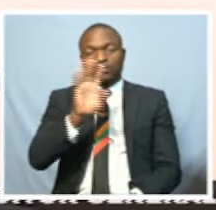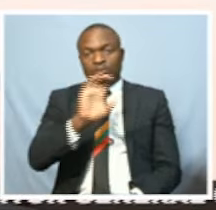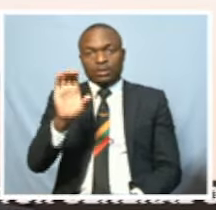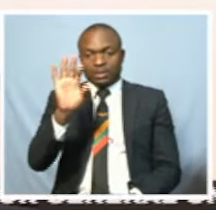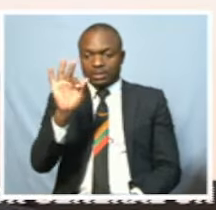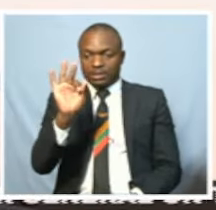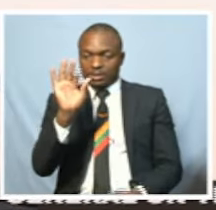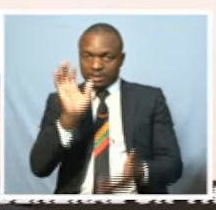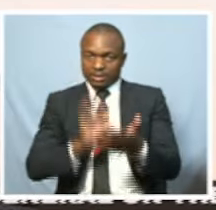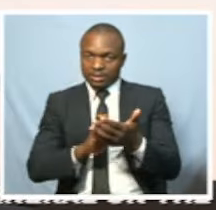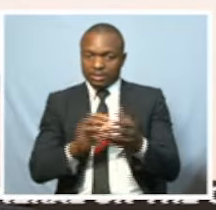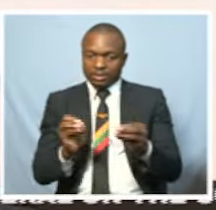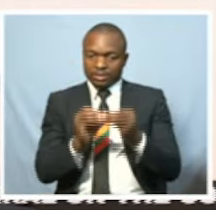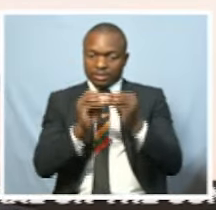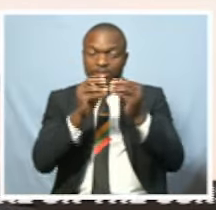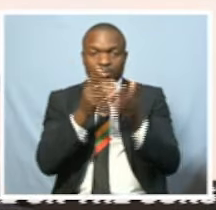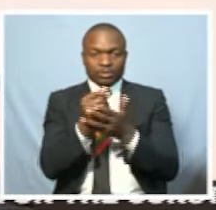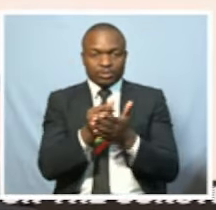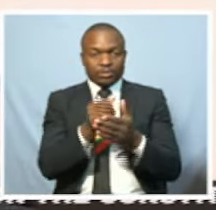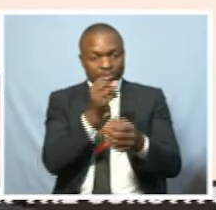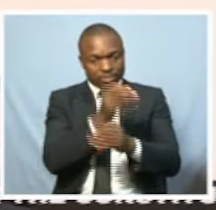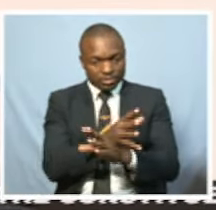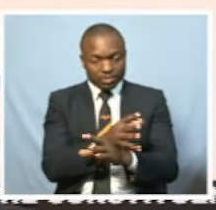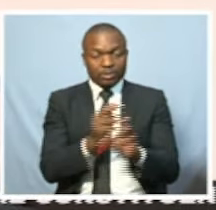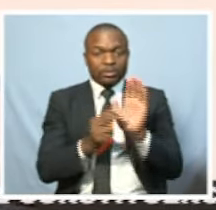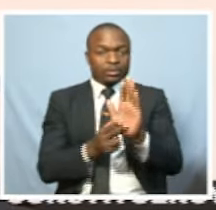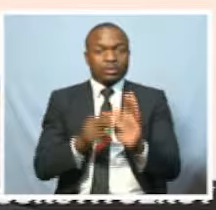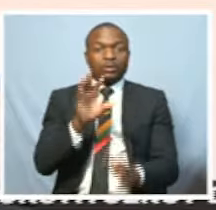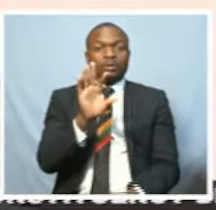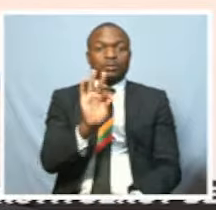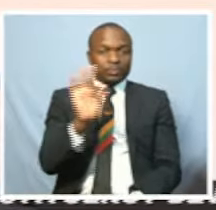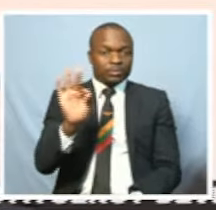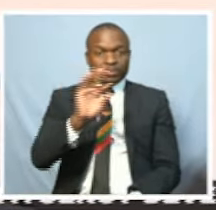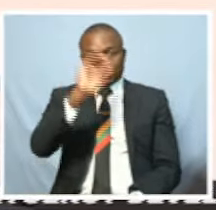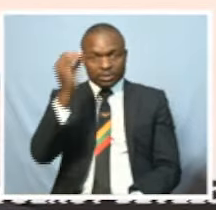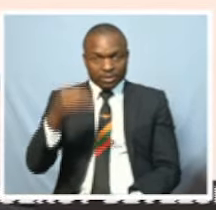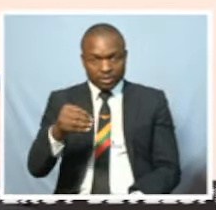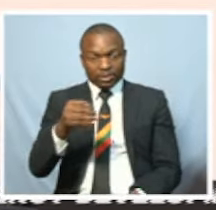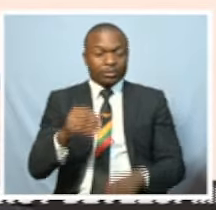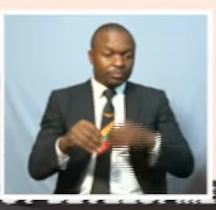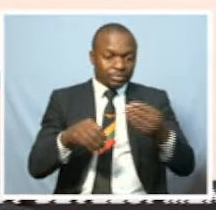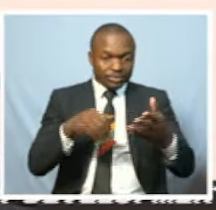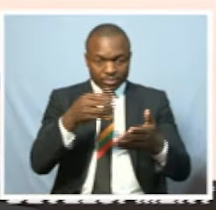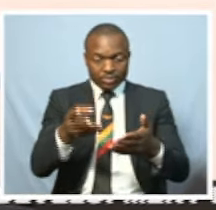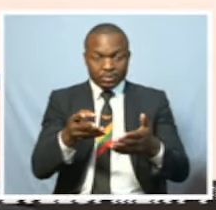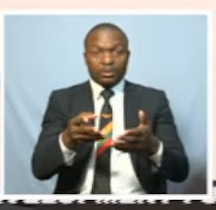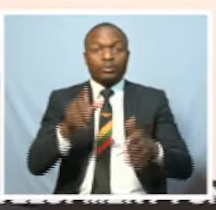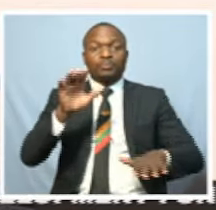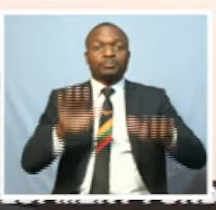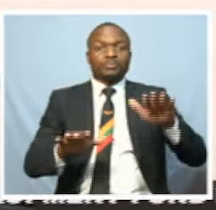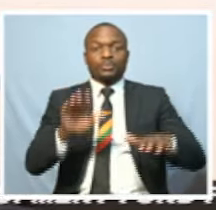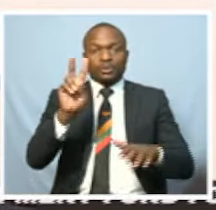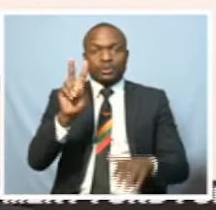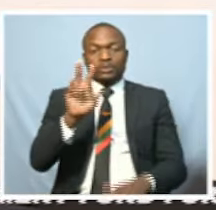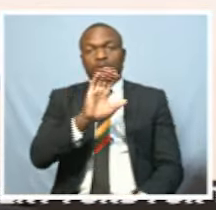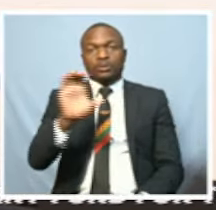20,165,419,000 total funds available, representing 99% with expenditure, with a balance of